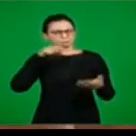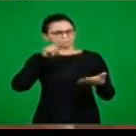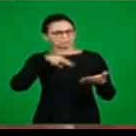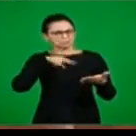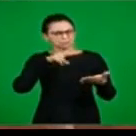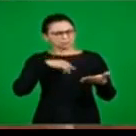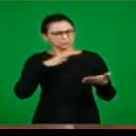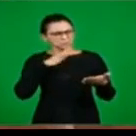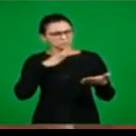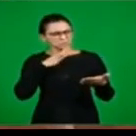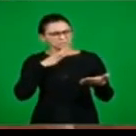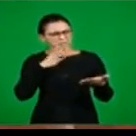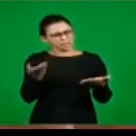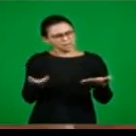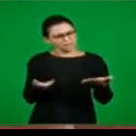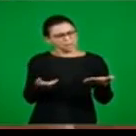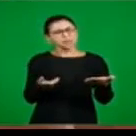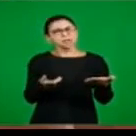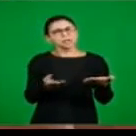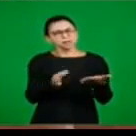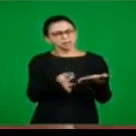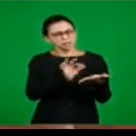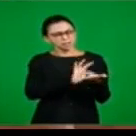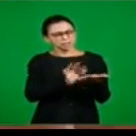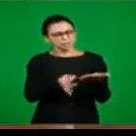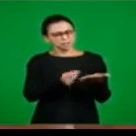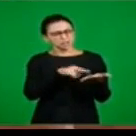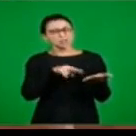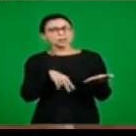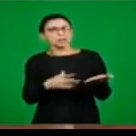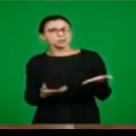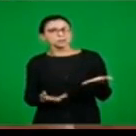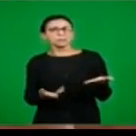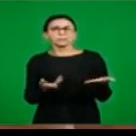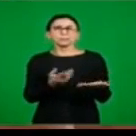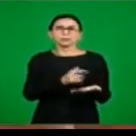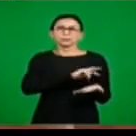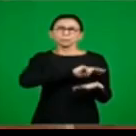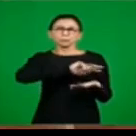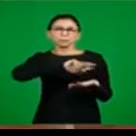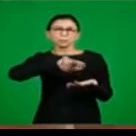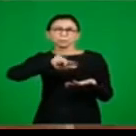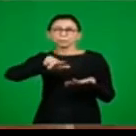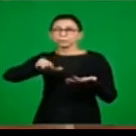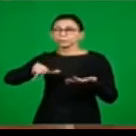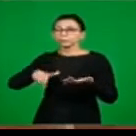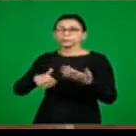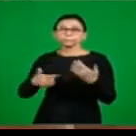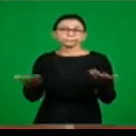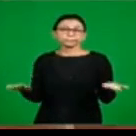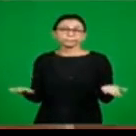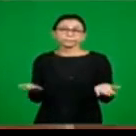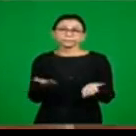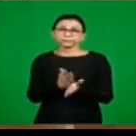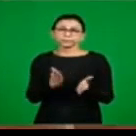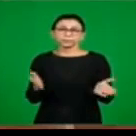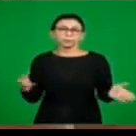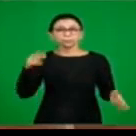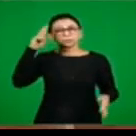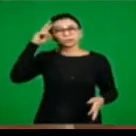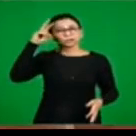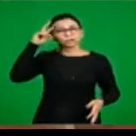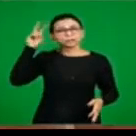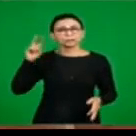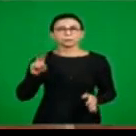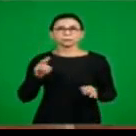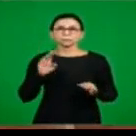You don't need to know history. Then I went to this place. No, that's not what you need to learn. This